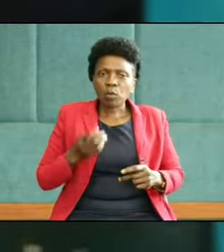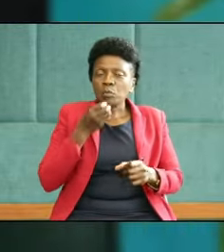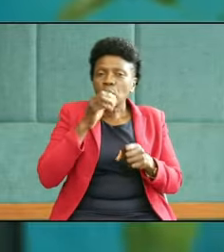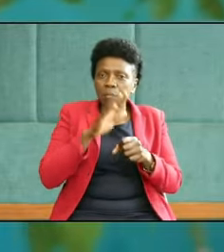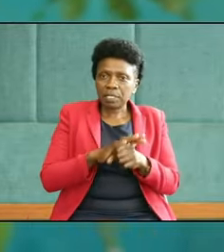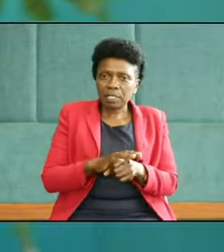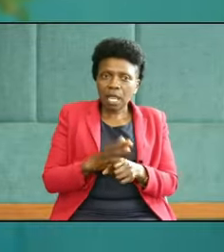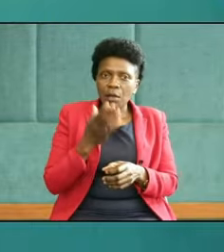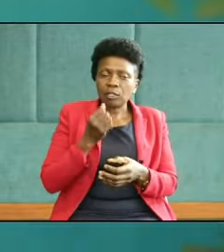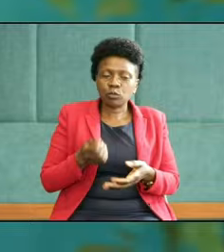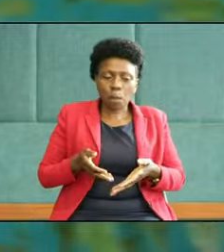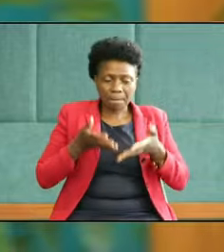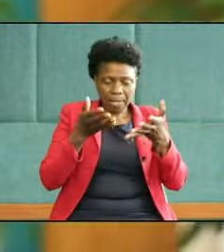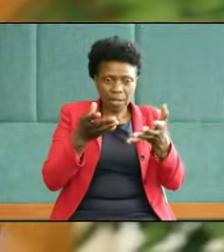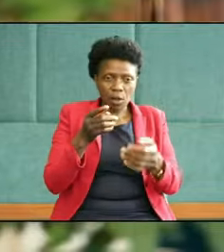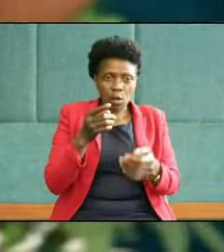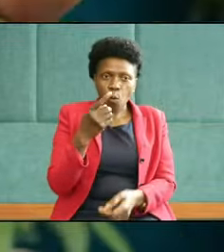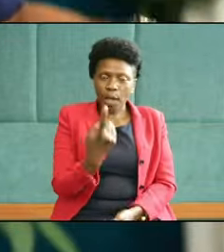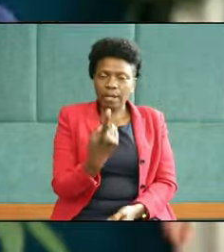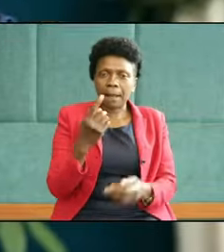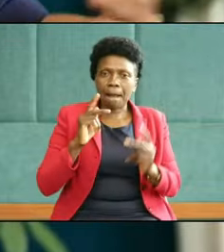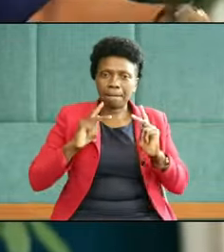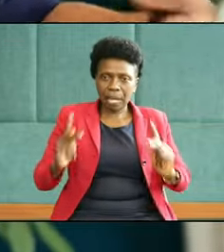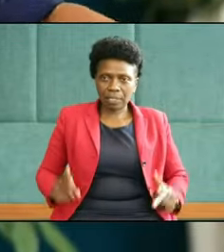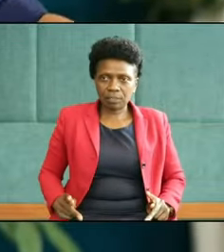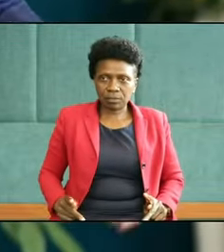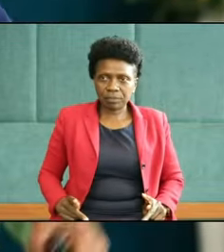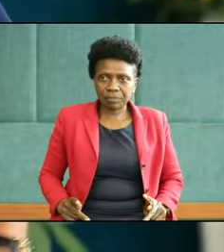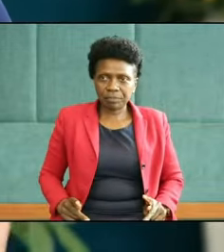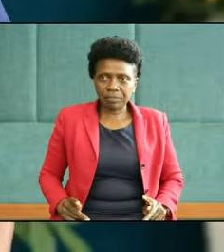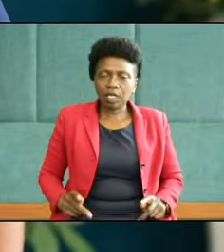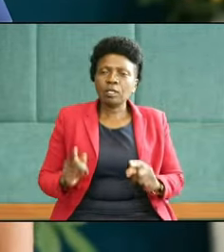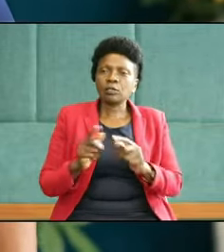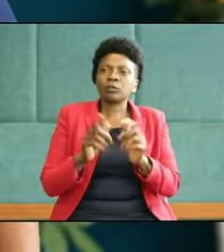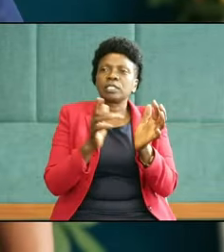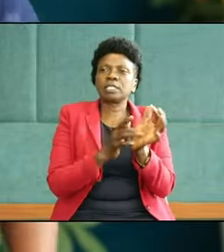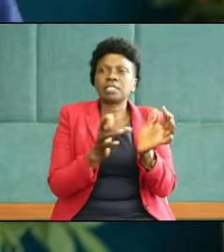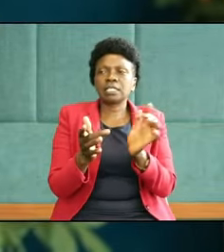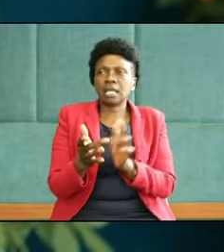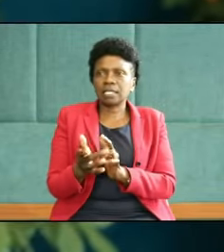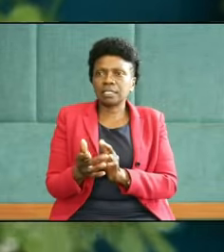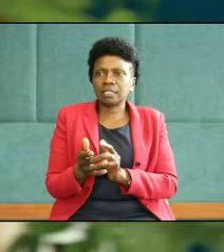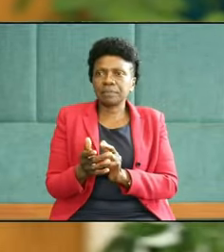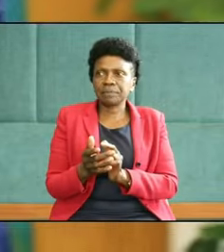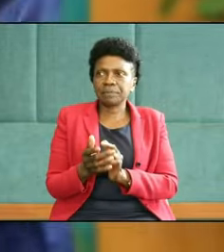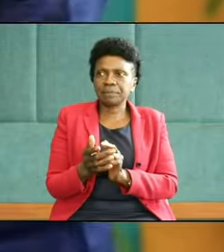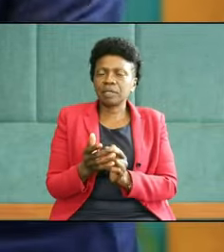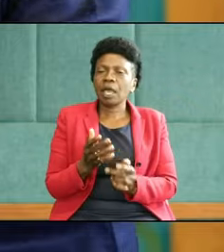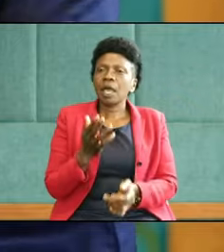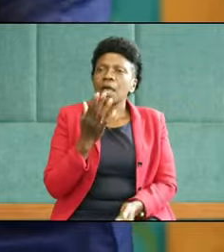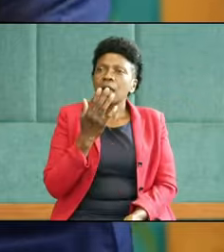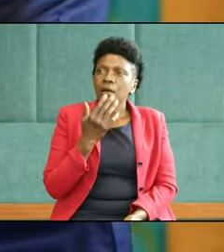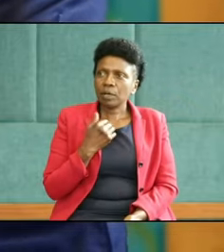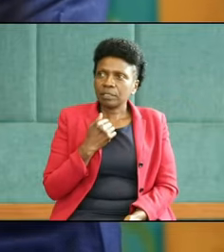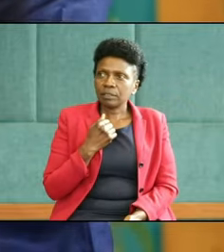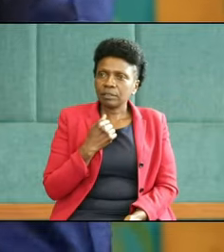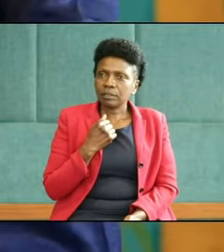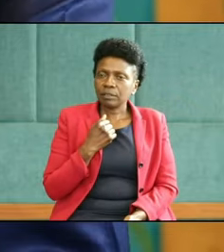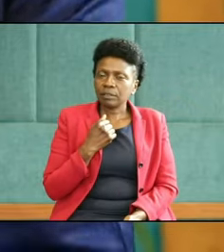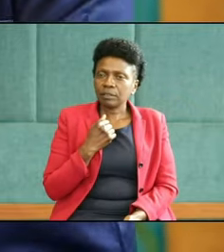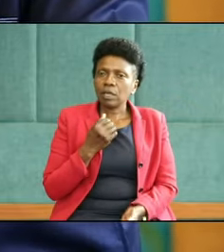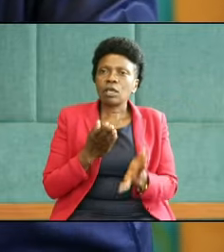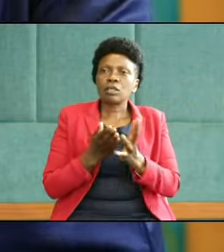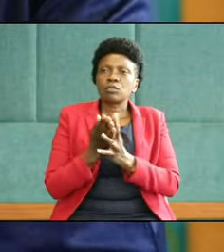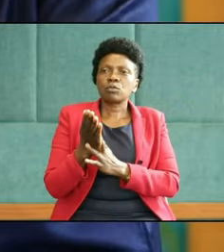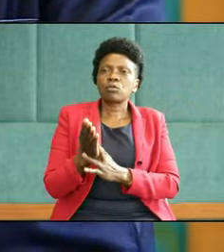Now, Nairobi Central, your hands are down. How many persons here want to make God smile? Every night, I want to attempt by the grace of God.